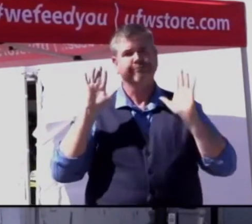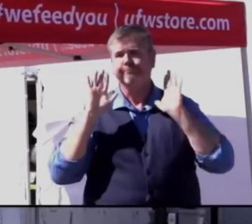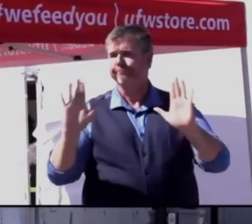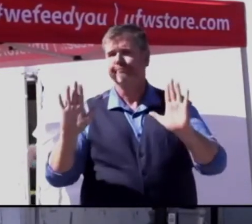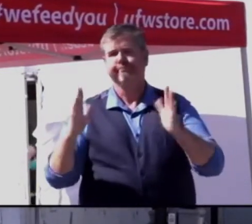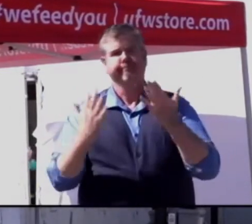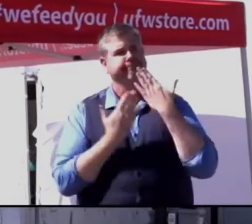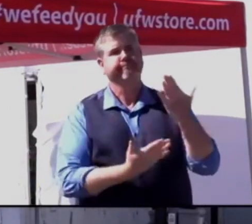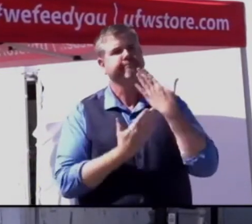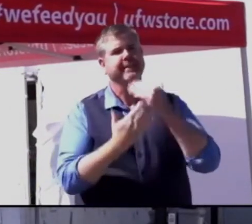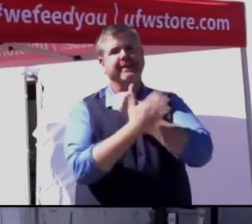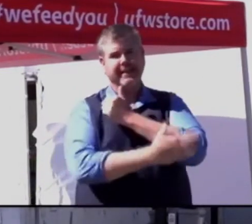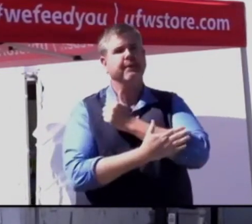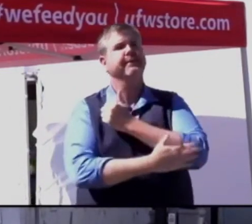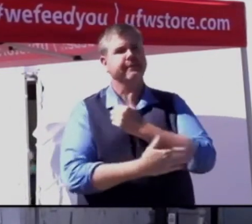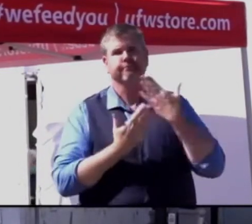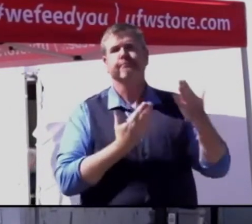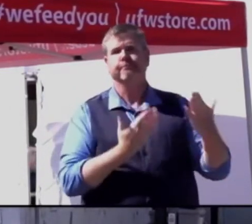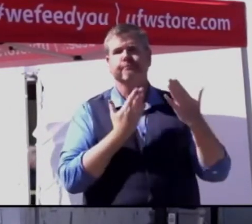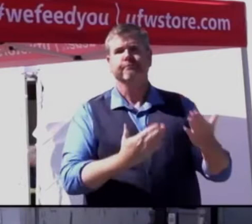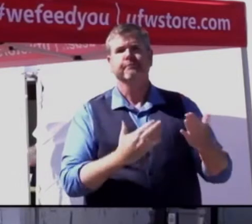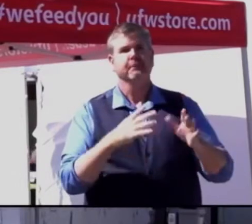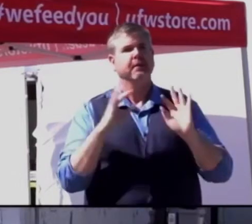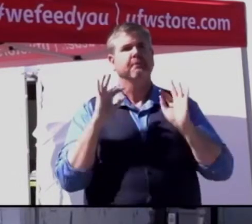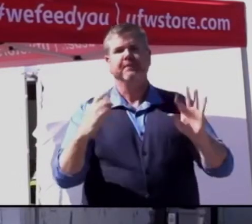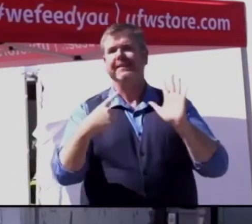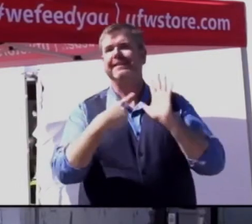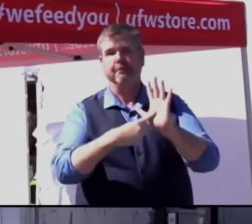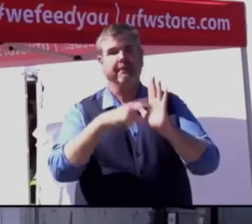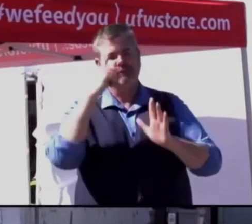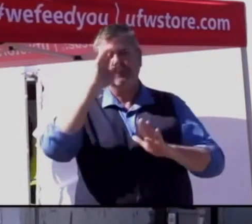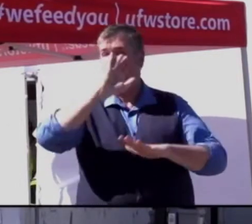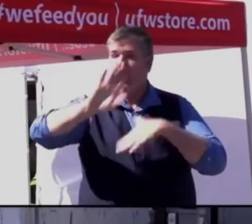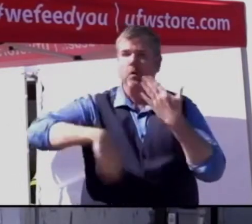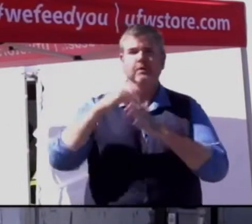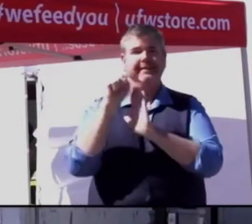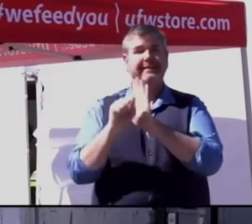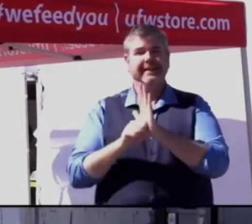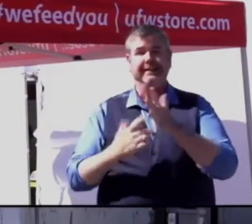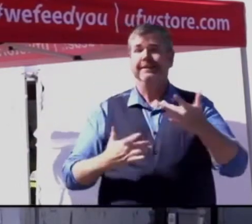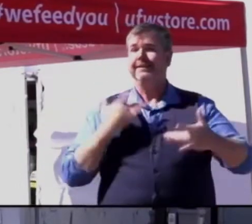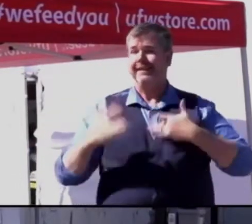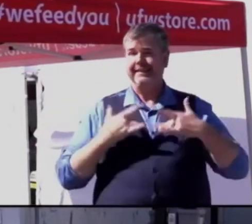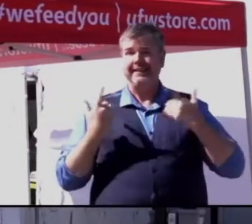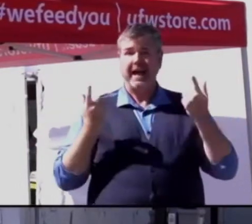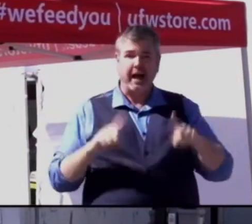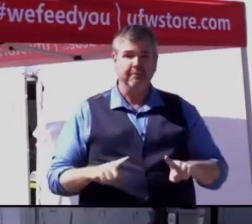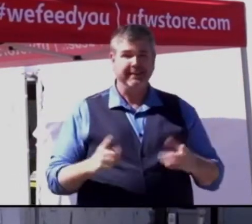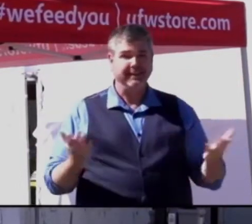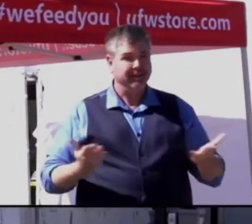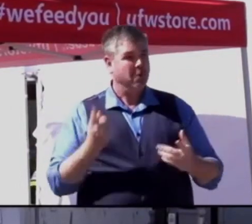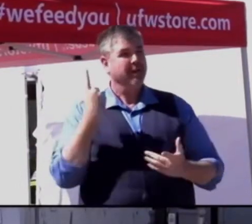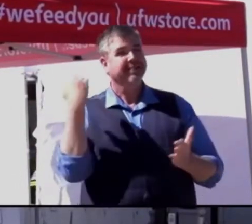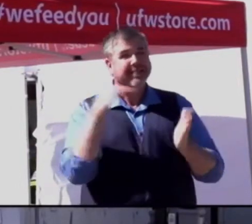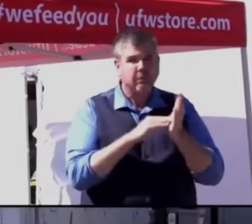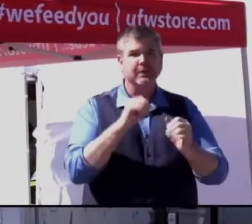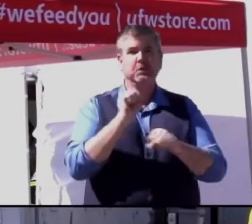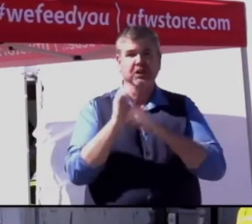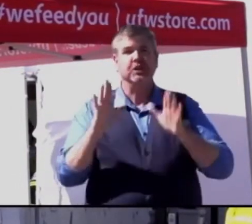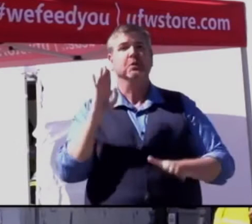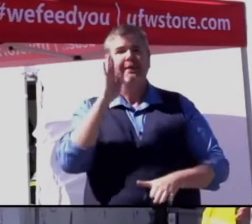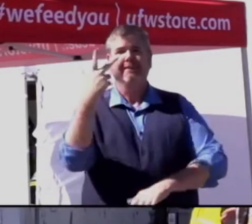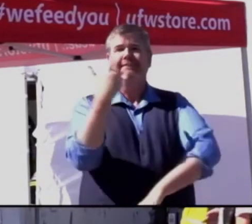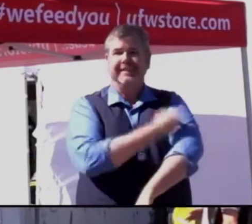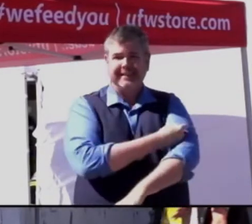throughout the state. So I'm so excited that this is happening today. 1,000 workers, and it's going to be many more as we